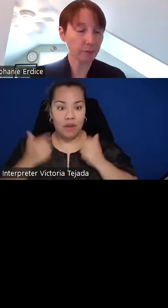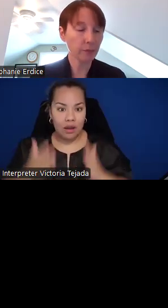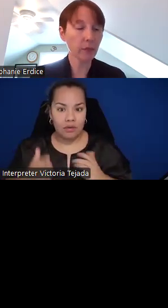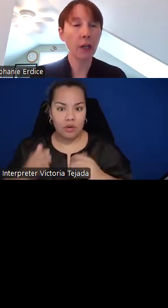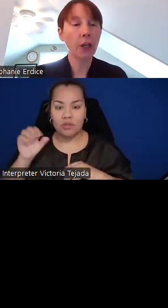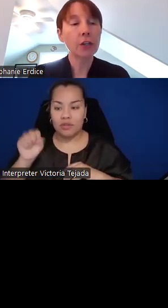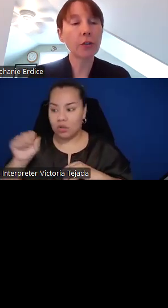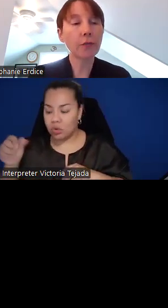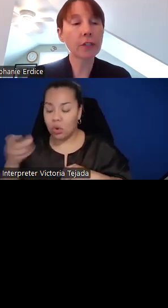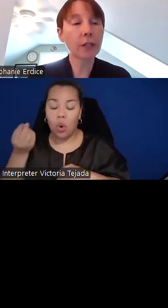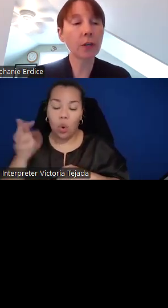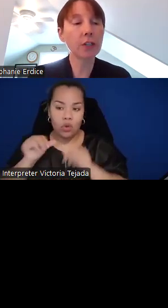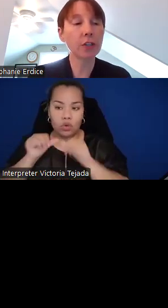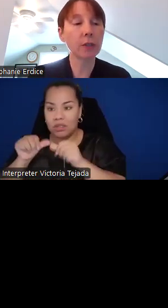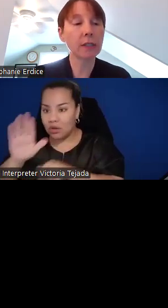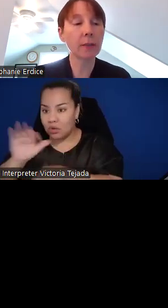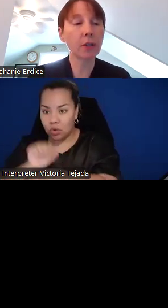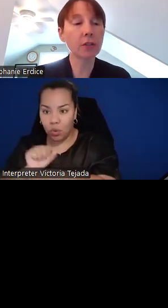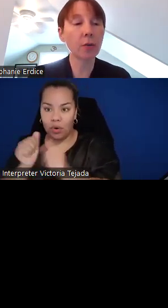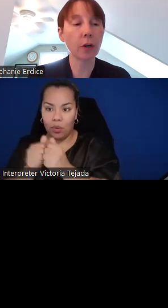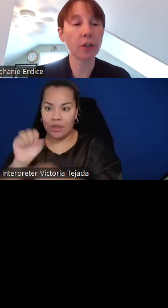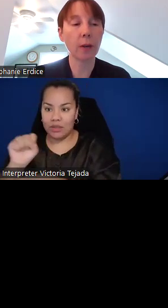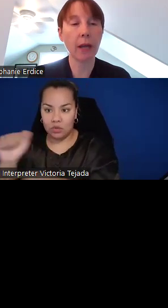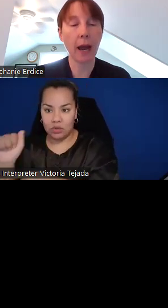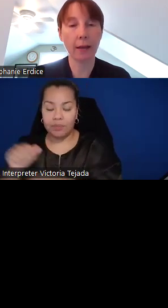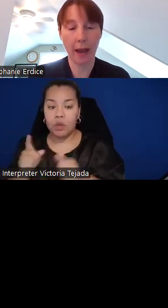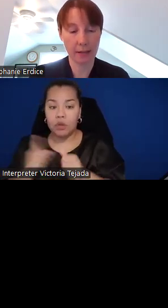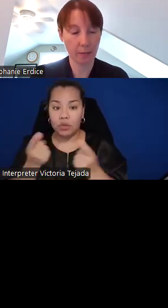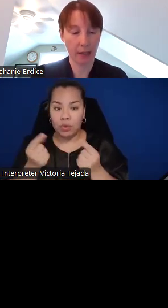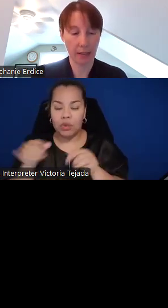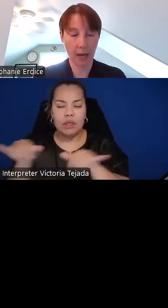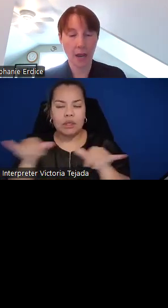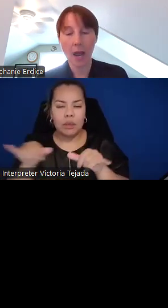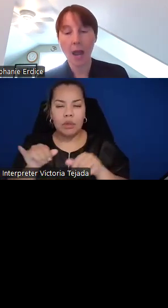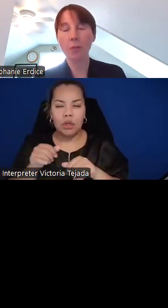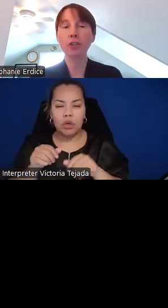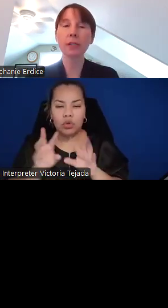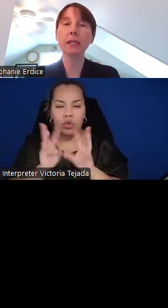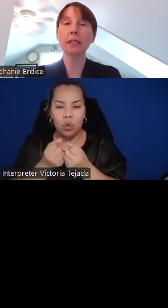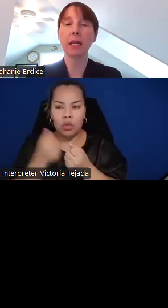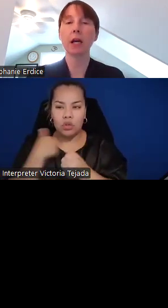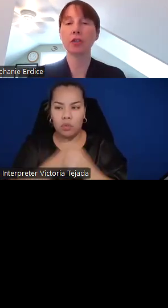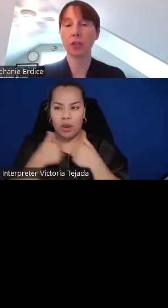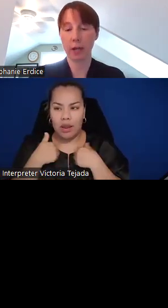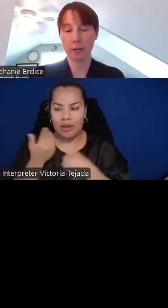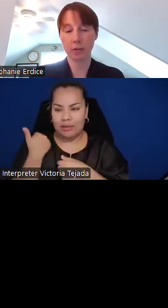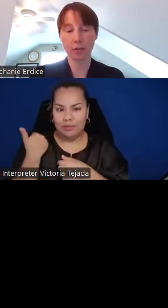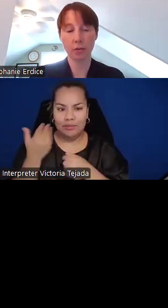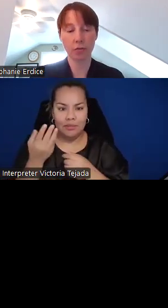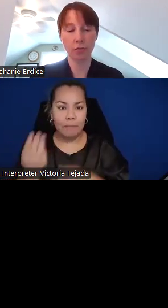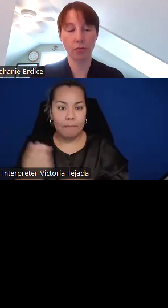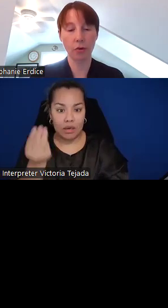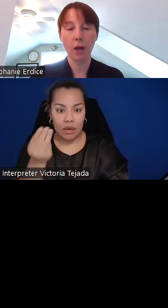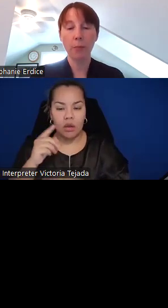assault. So the first thing we're going to do is similar to the workshop we had last Monday. And we're just going to take a